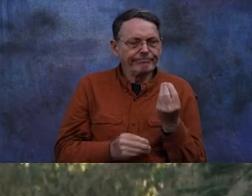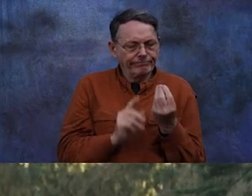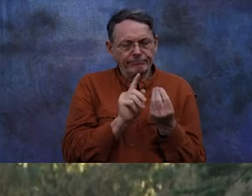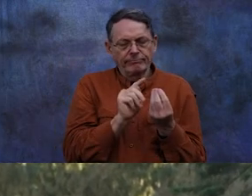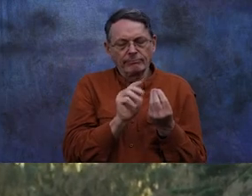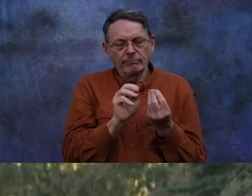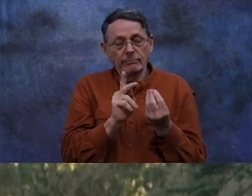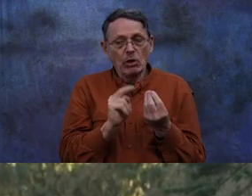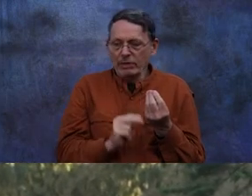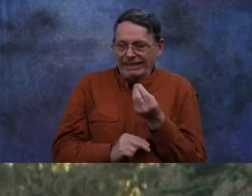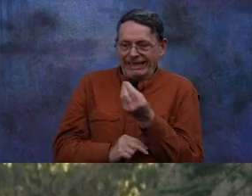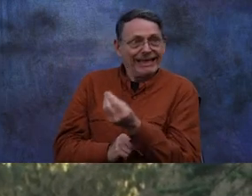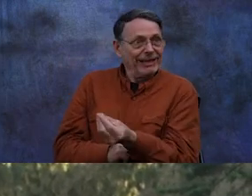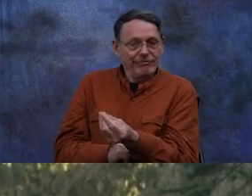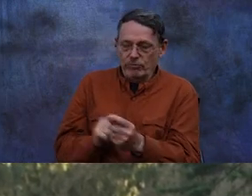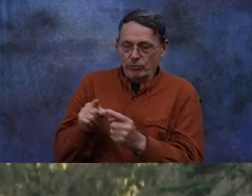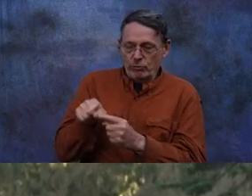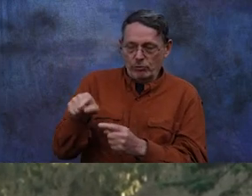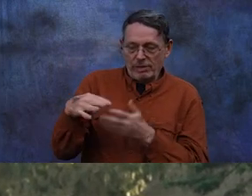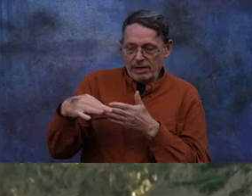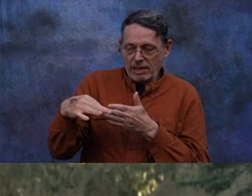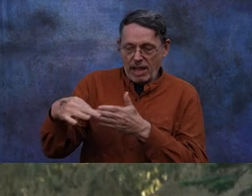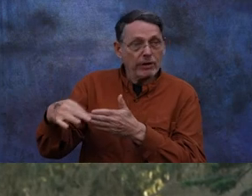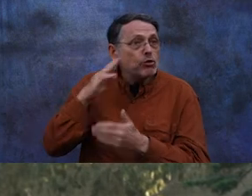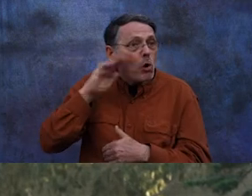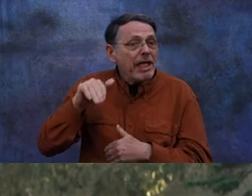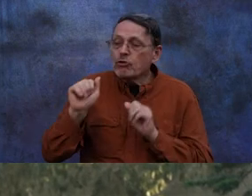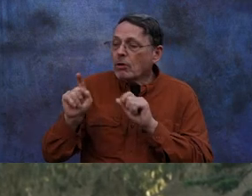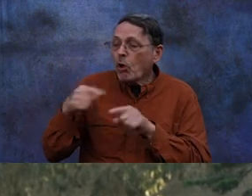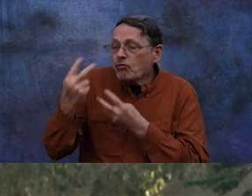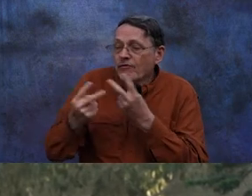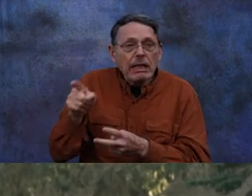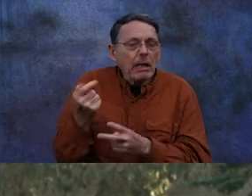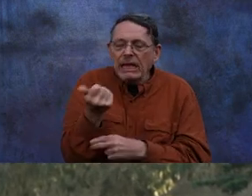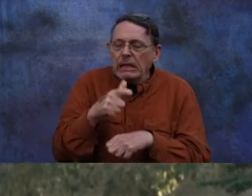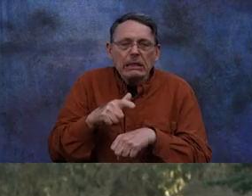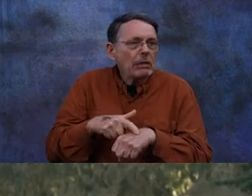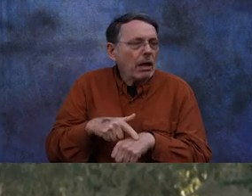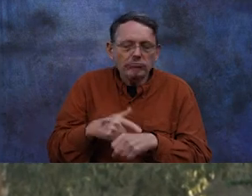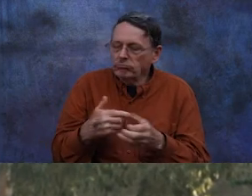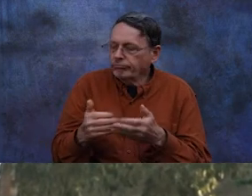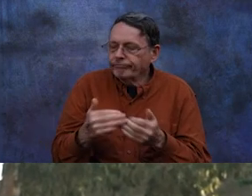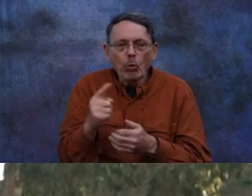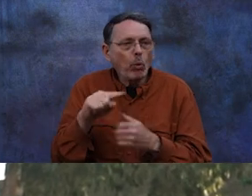guide, knowing that you can come visit them whenever you want from now on.